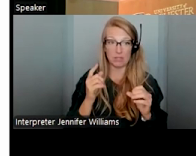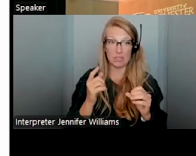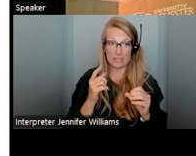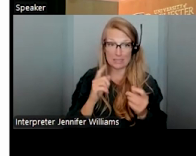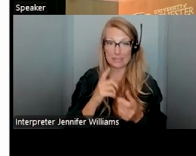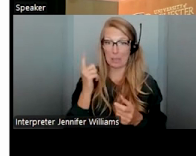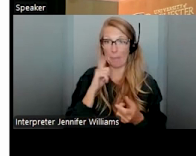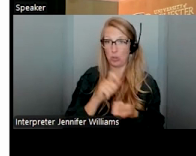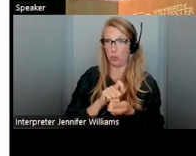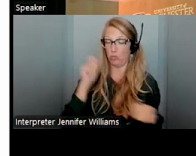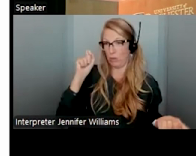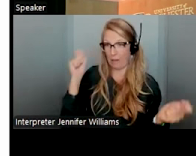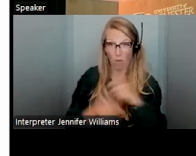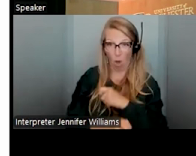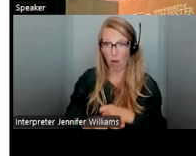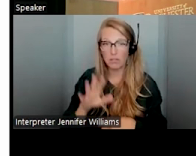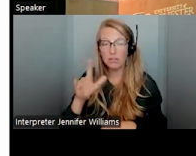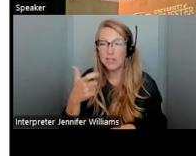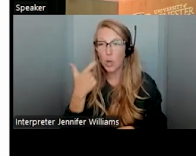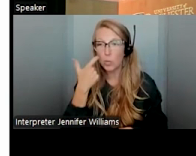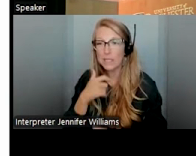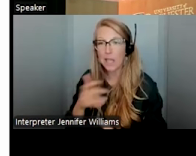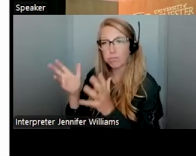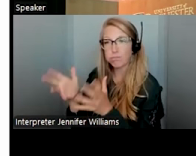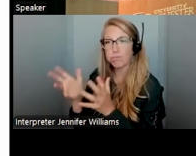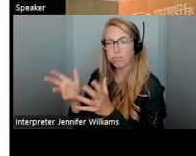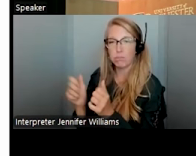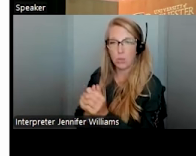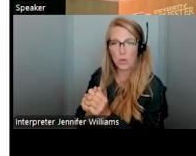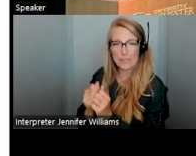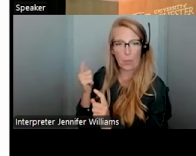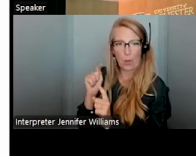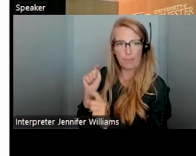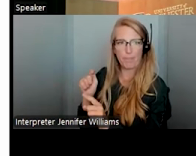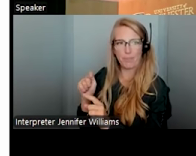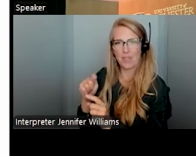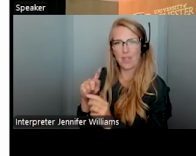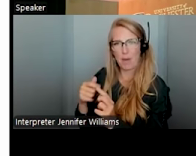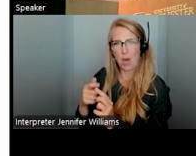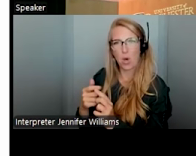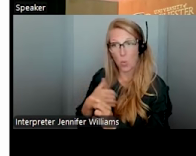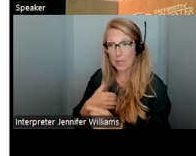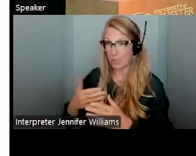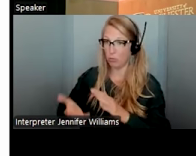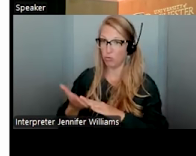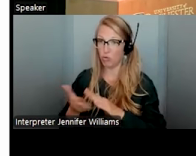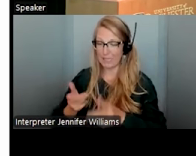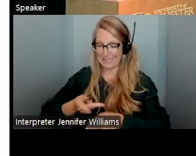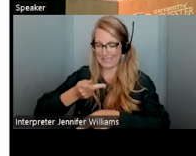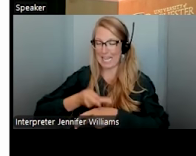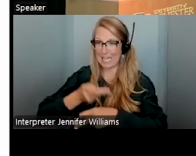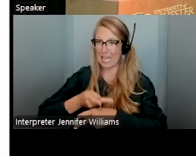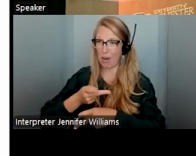By the time I was talking to one of the trustees about the fact that we run a daycare program in our core